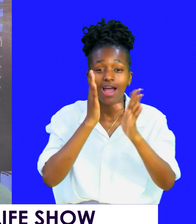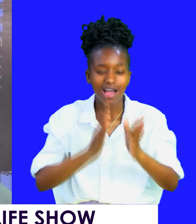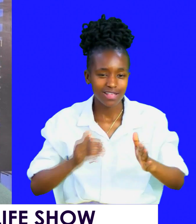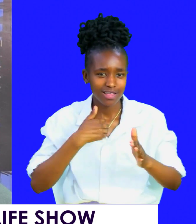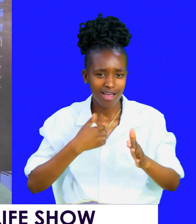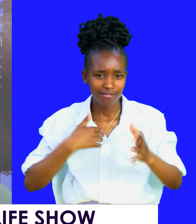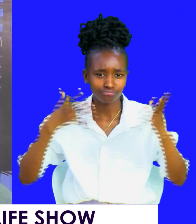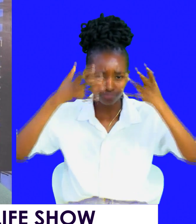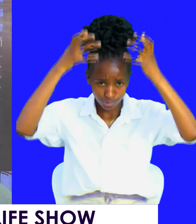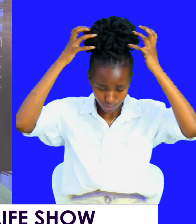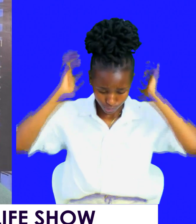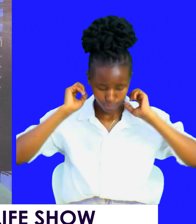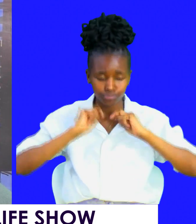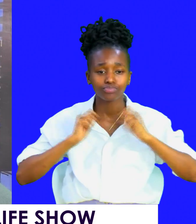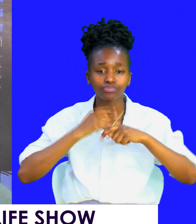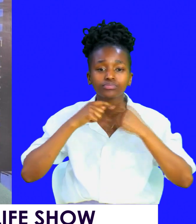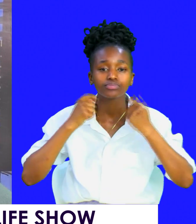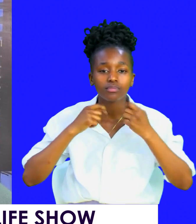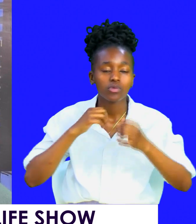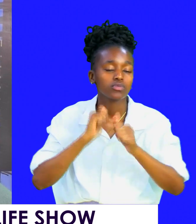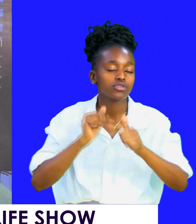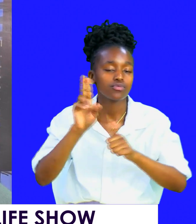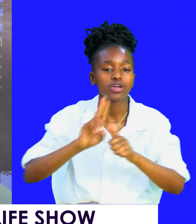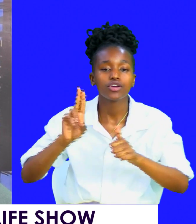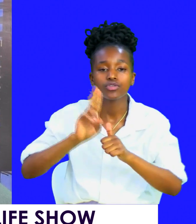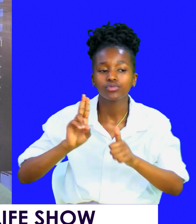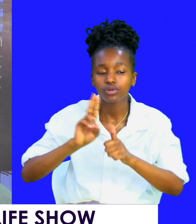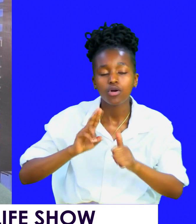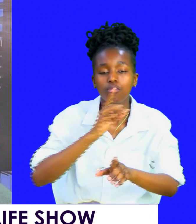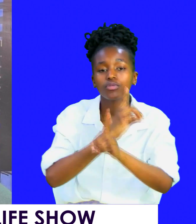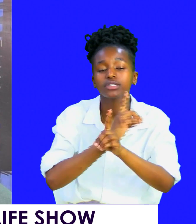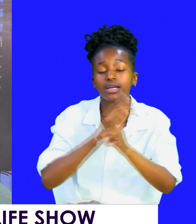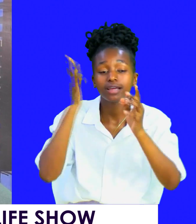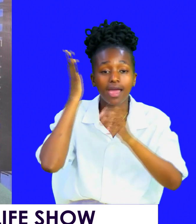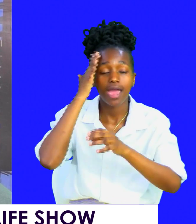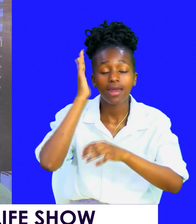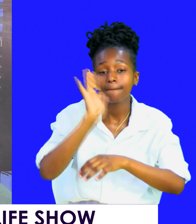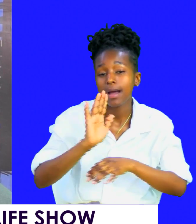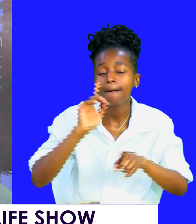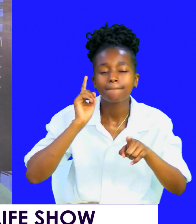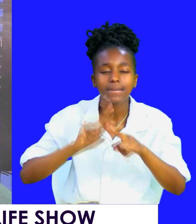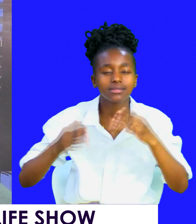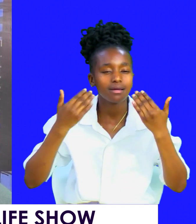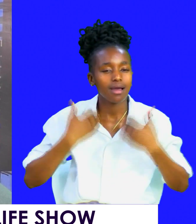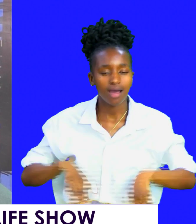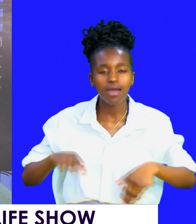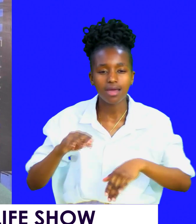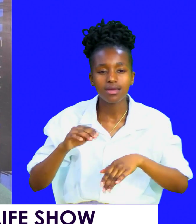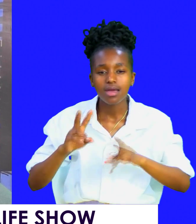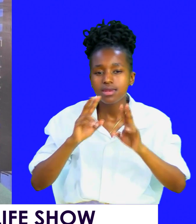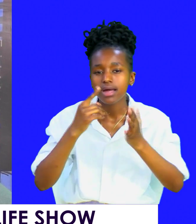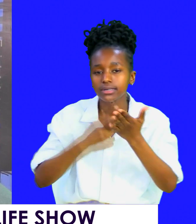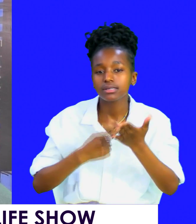head. It is meant to protect the head. But I'm taking this deeper in the show today